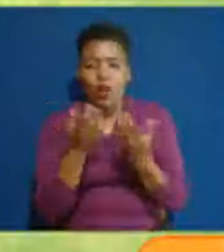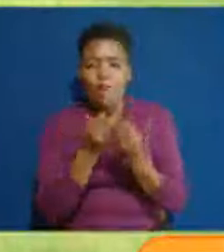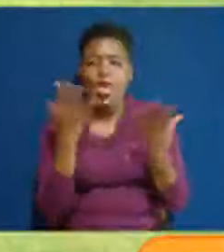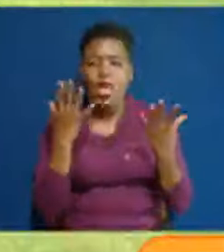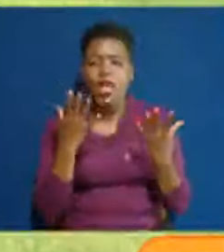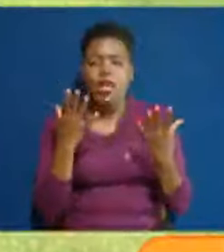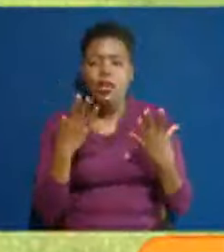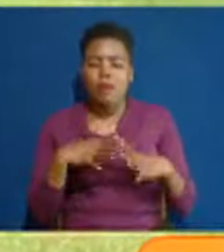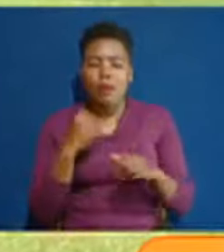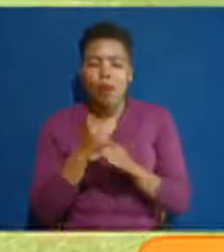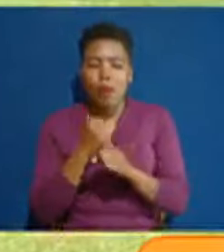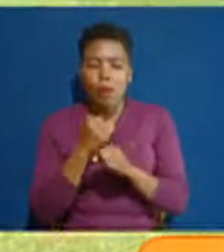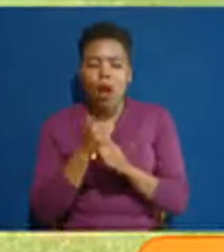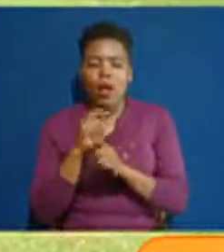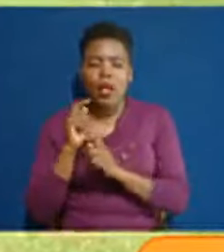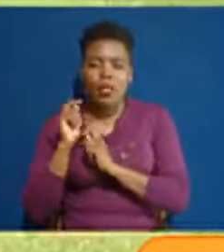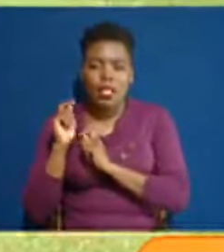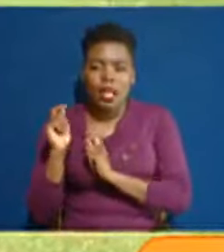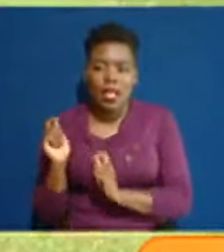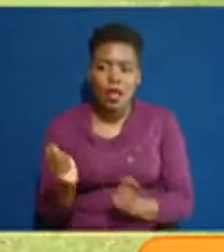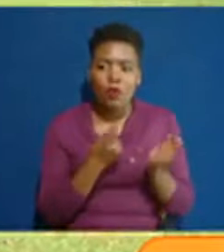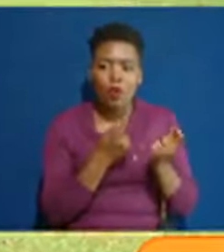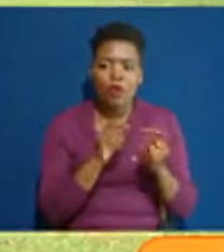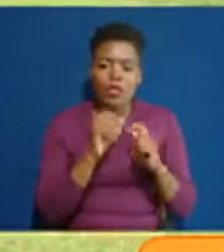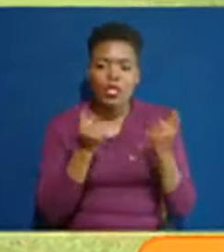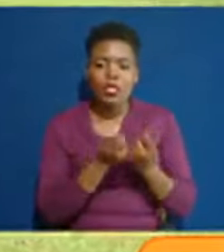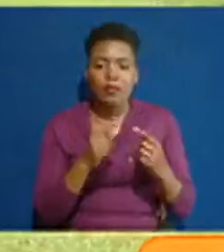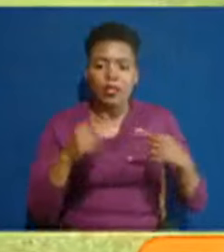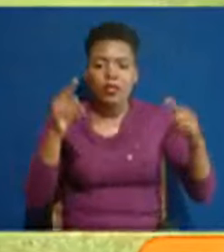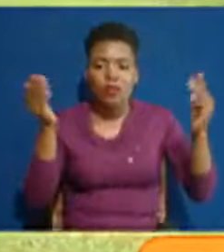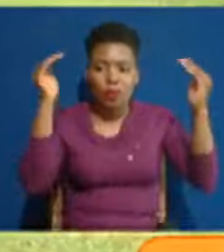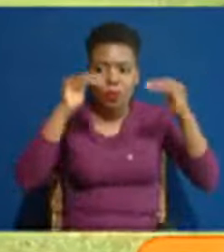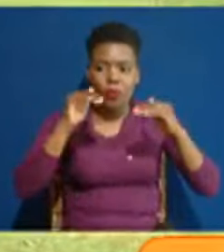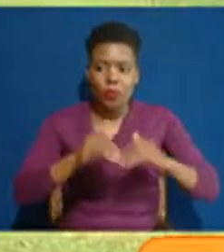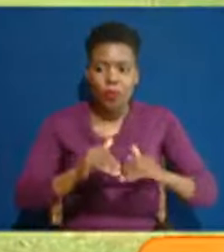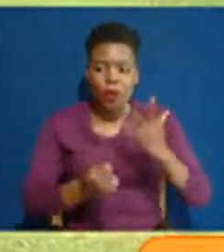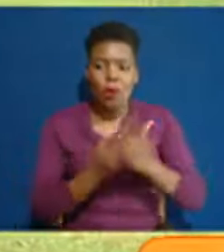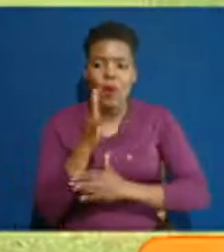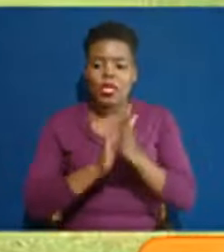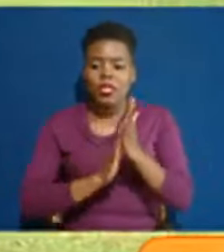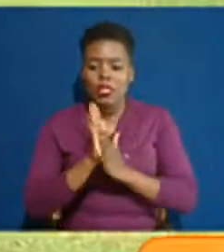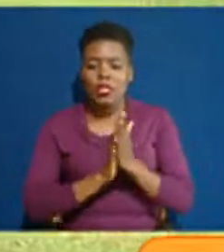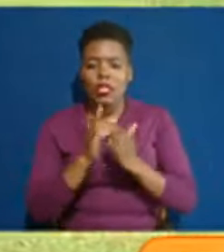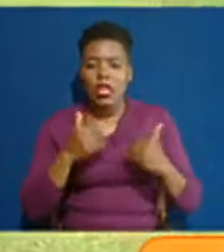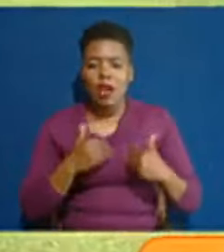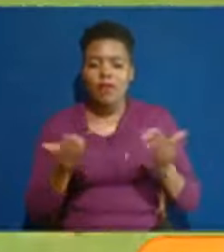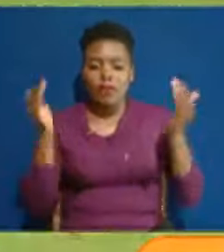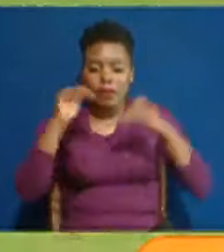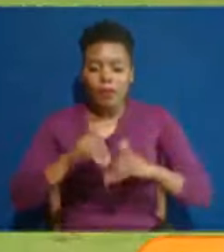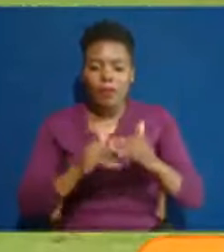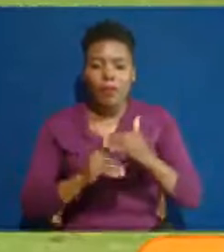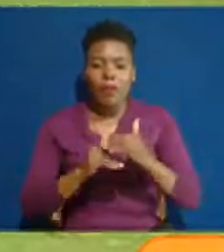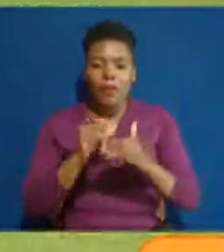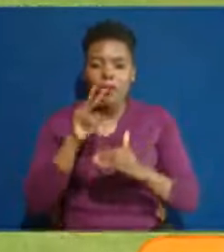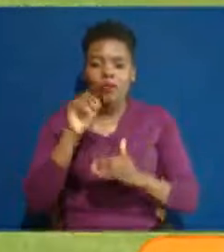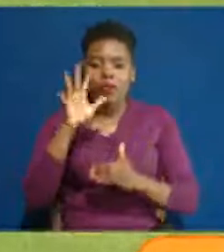caddies work at the golf club reside. The success of the event has raised interest in hosting another event in 2025 to